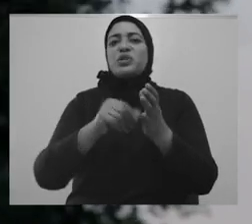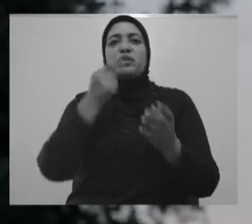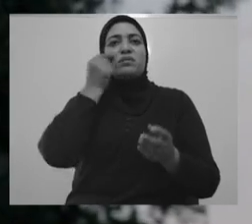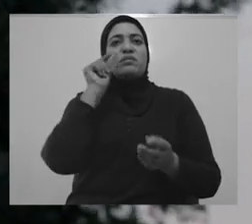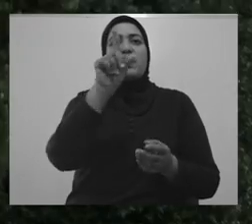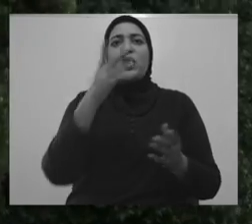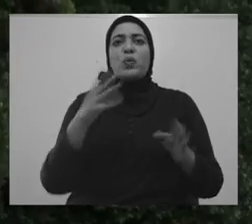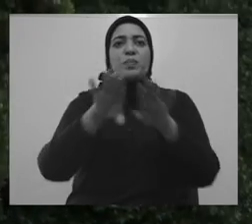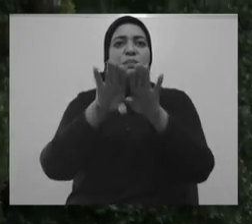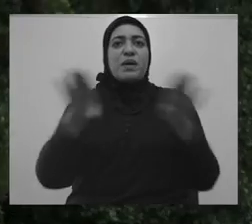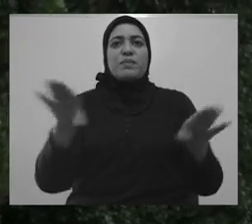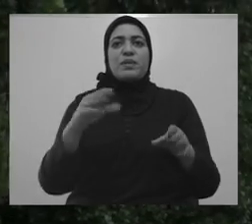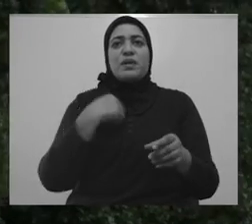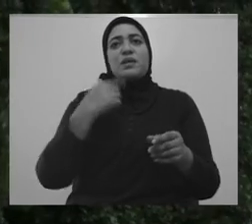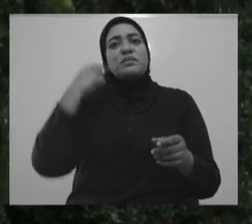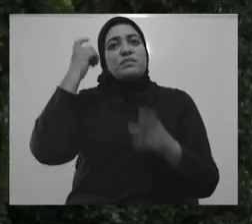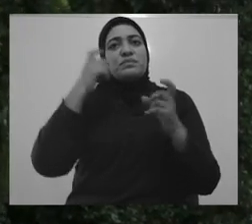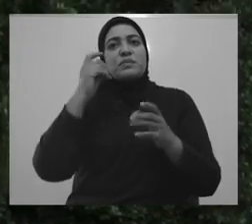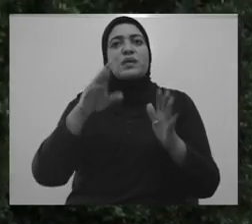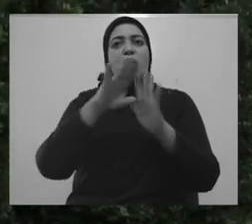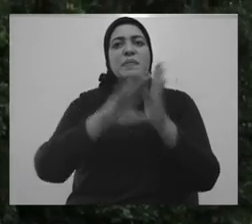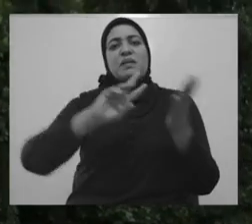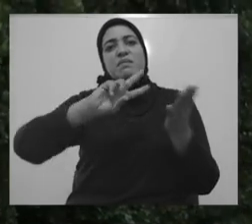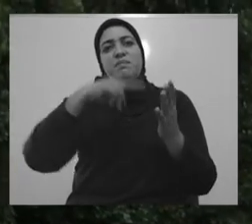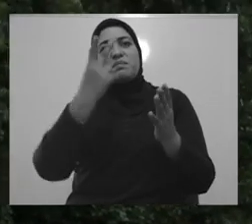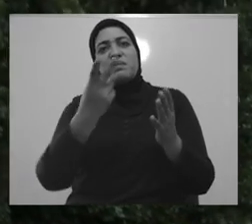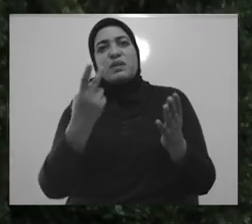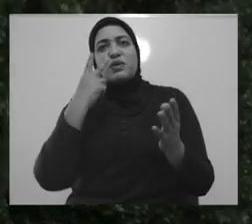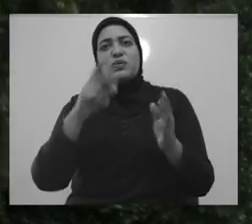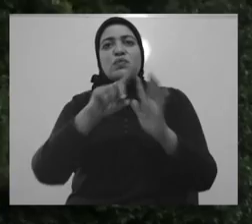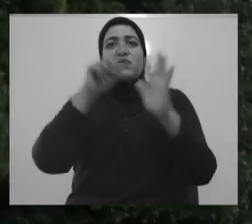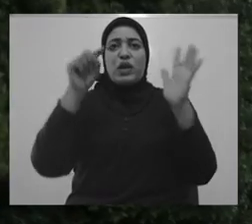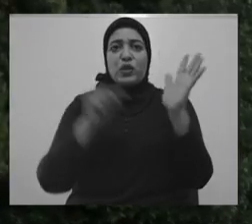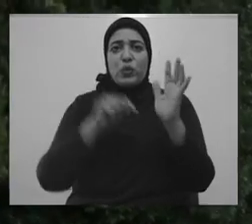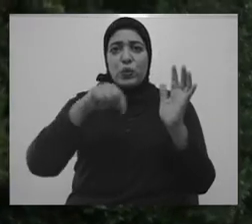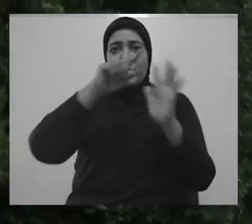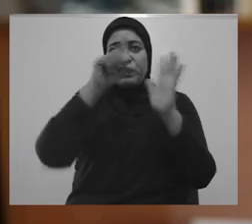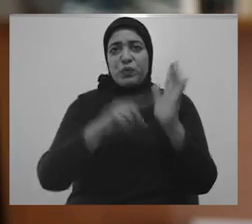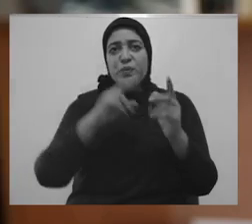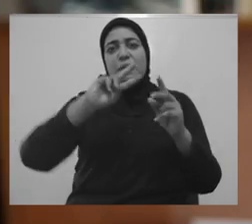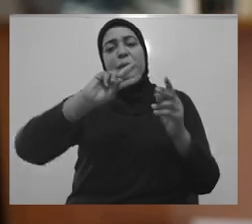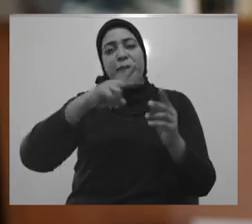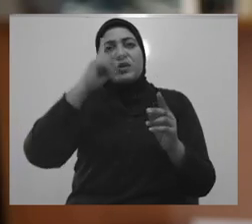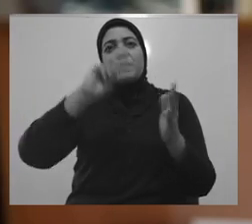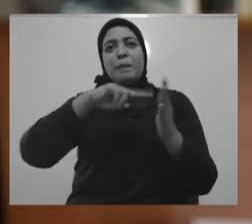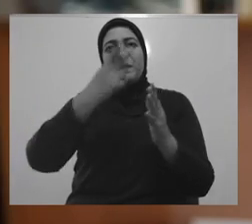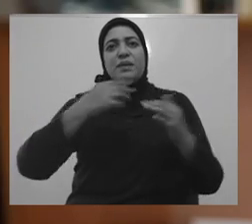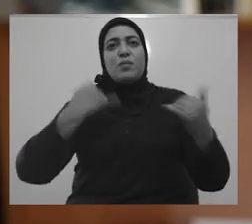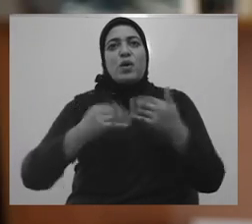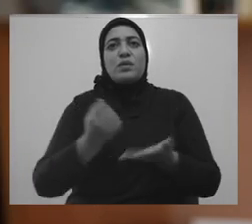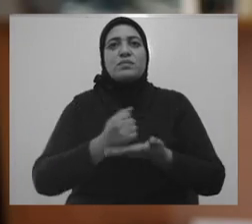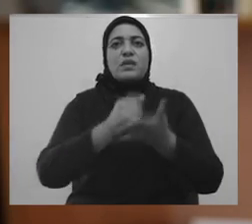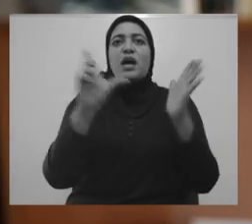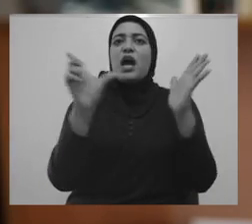within the representative of the people dedicated to disabled people. Today, laws change,